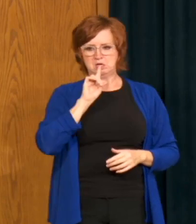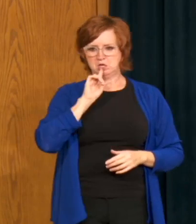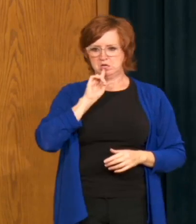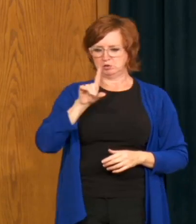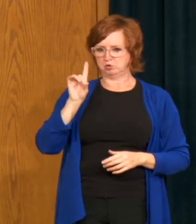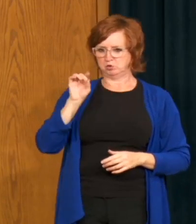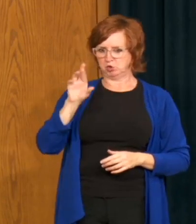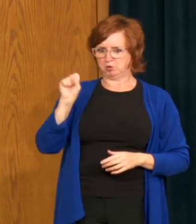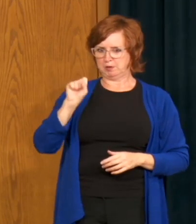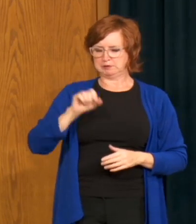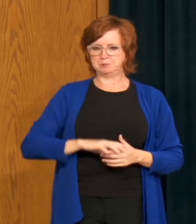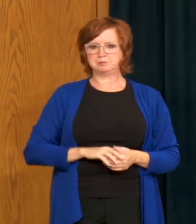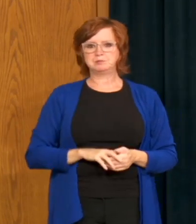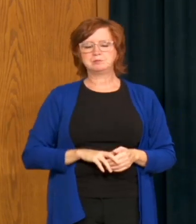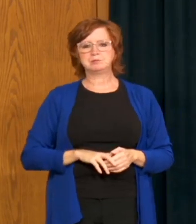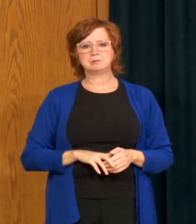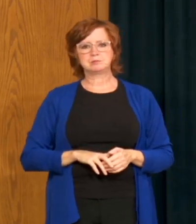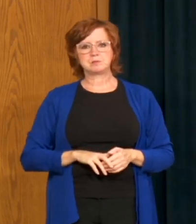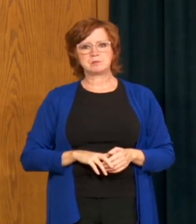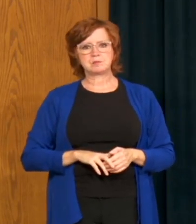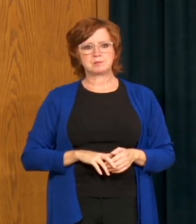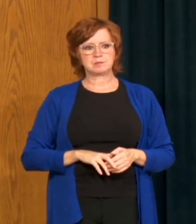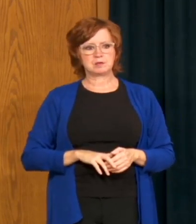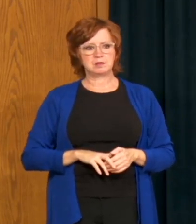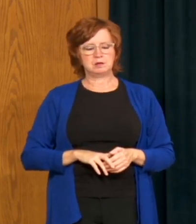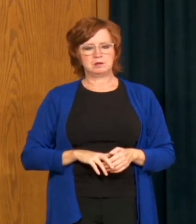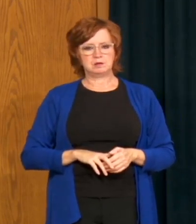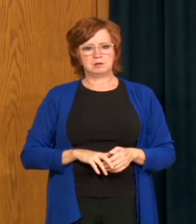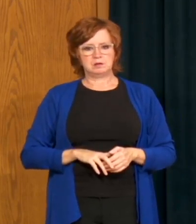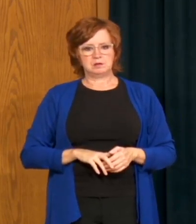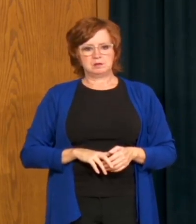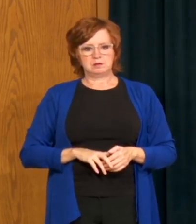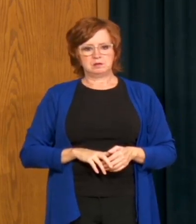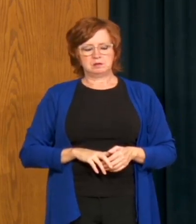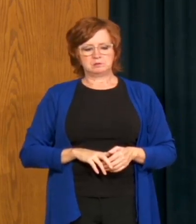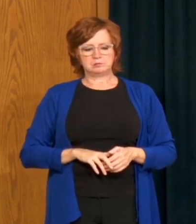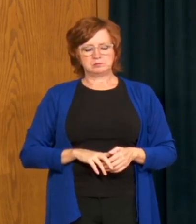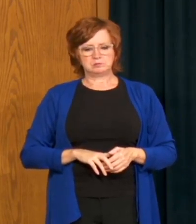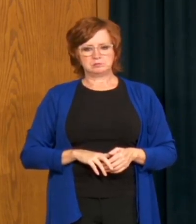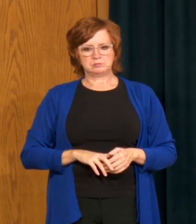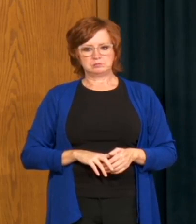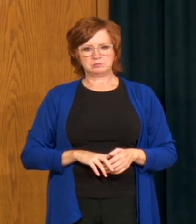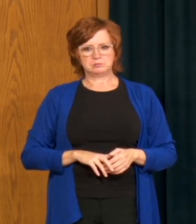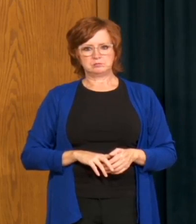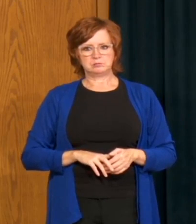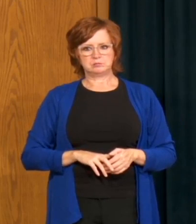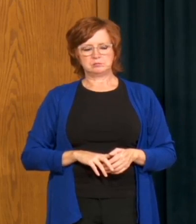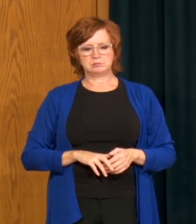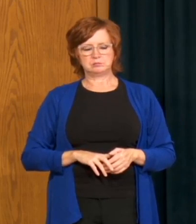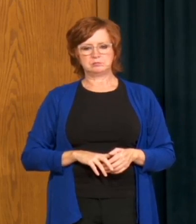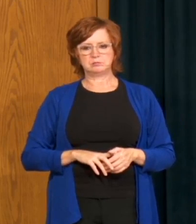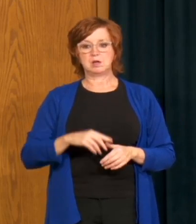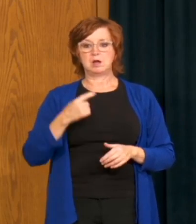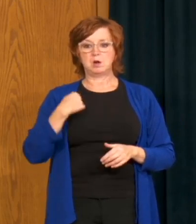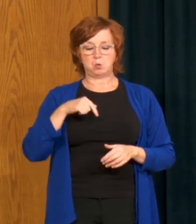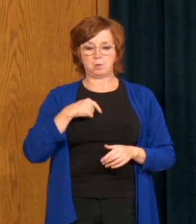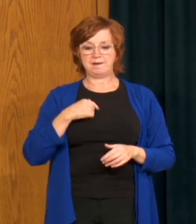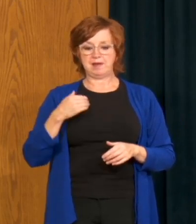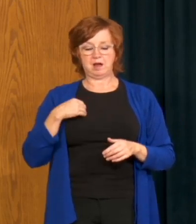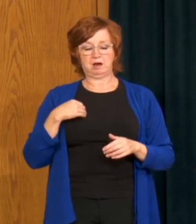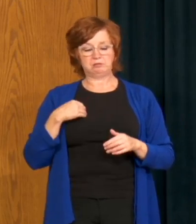like the Premier said, we have a lot of capacity in Regina is a city of 200,000